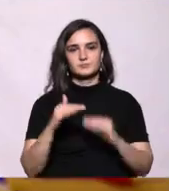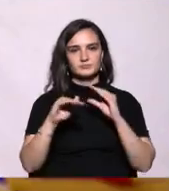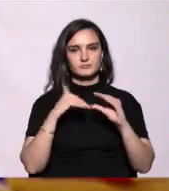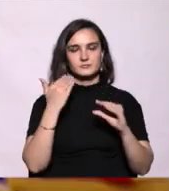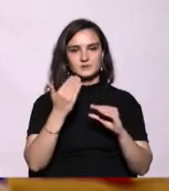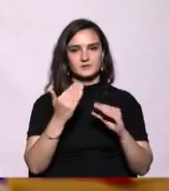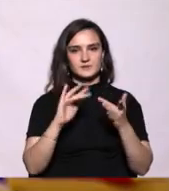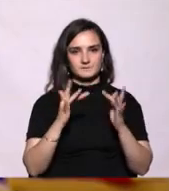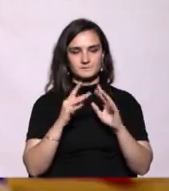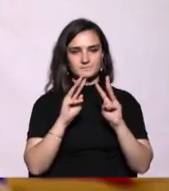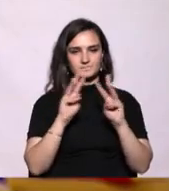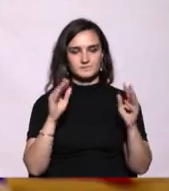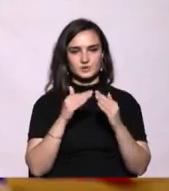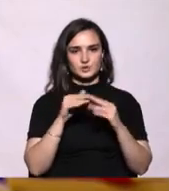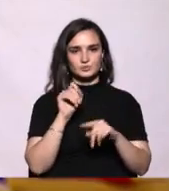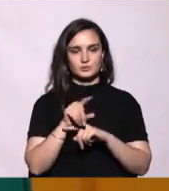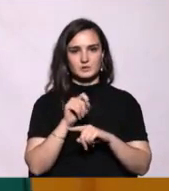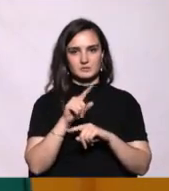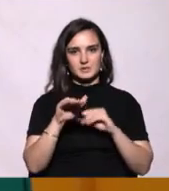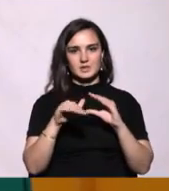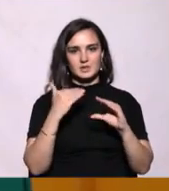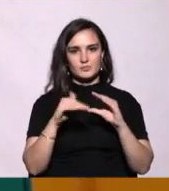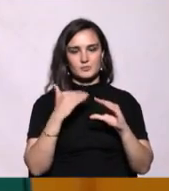to the address on the screen. Zach,